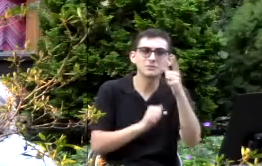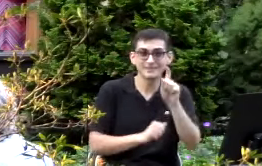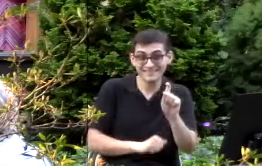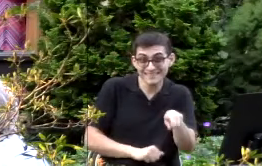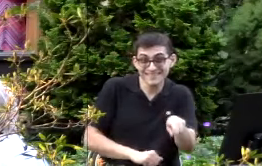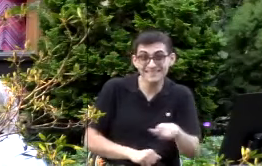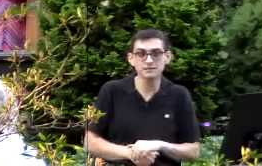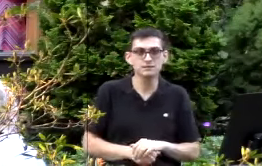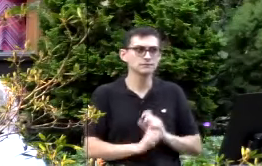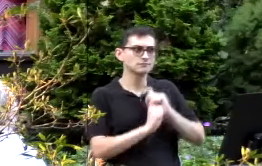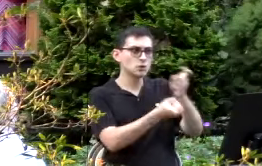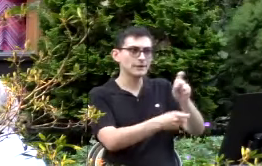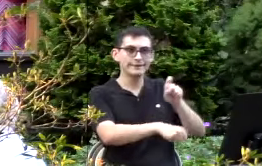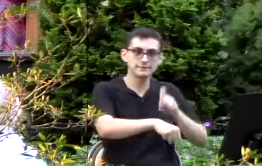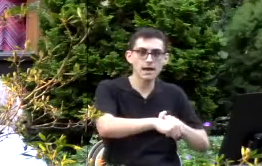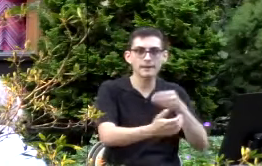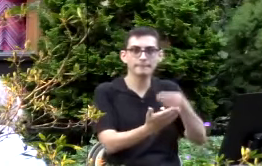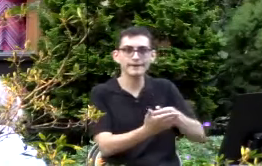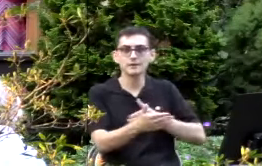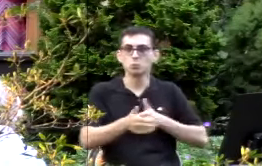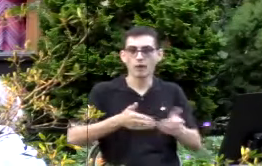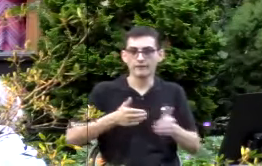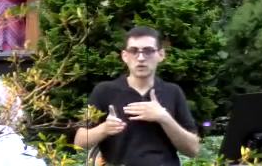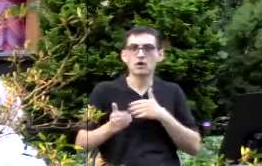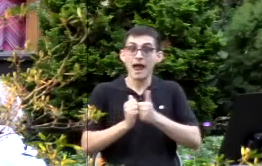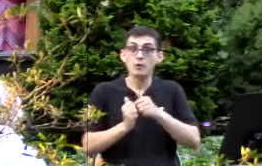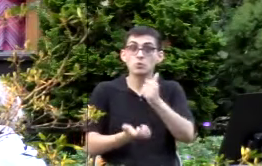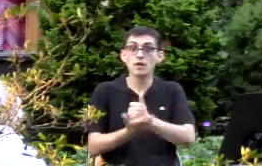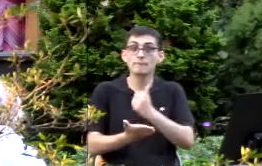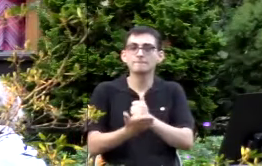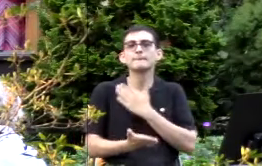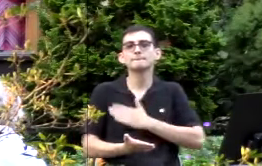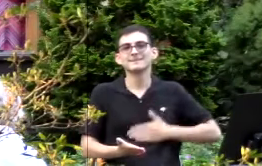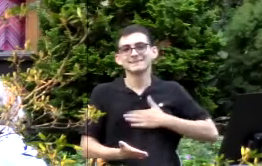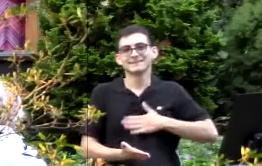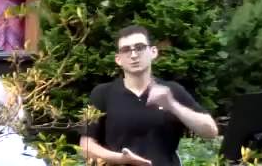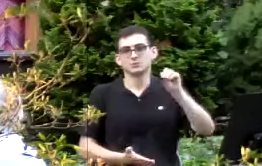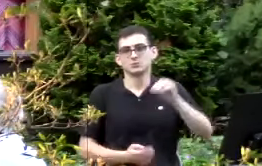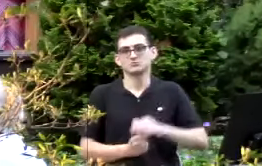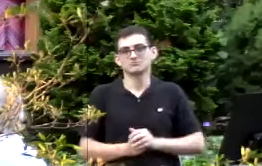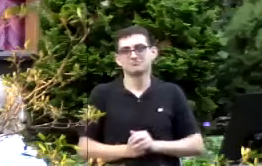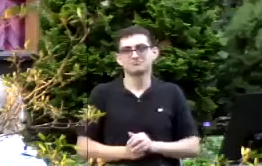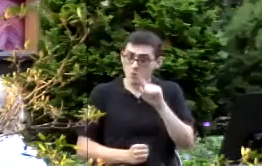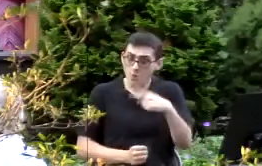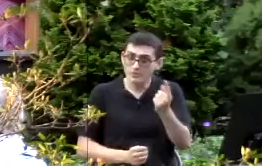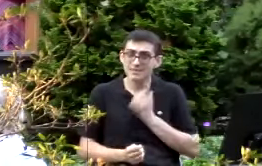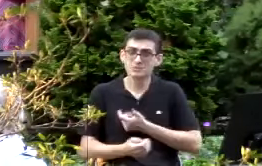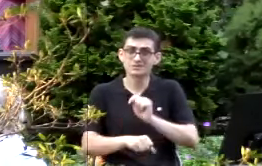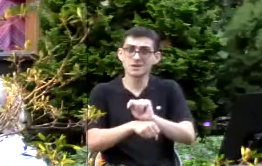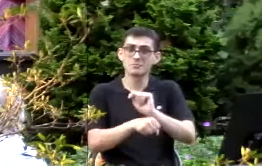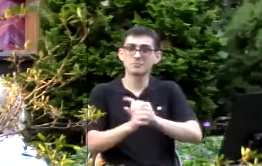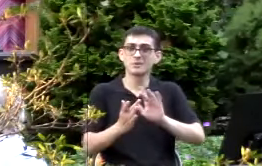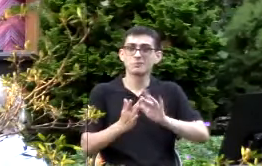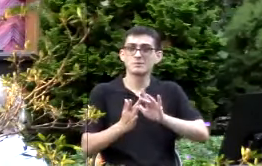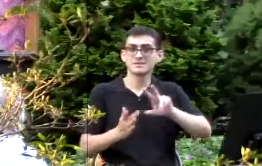time or finances, wherever you can be of help, please be sure to look not only at our Temple website for places